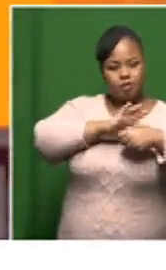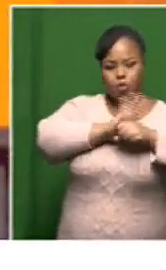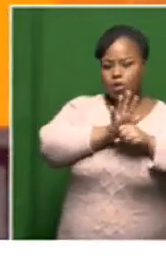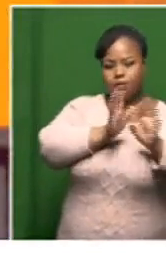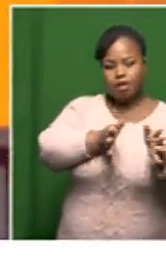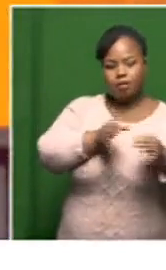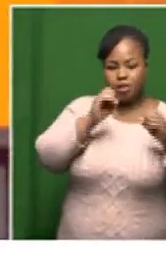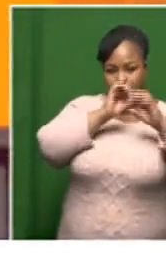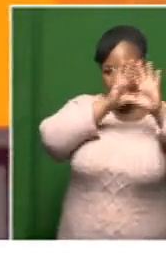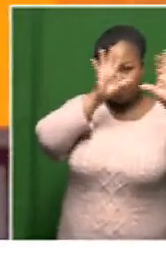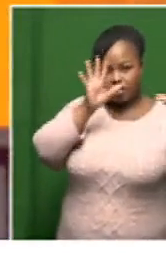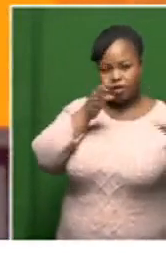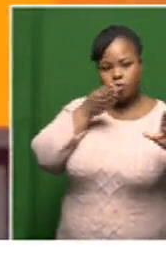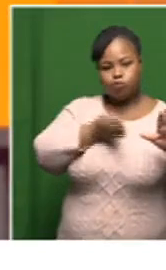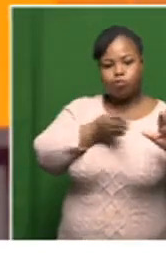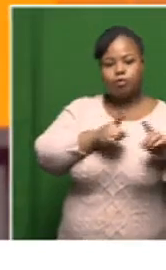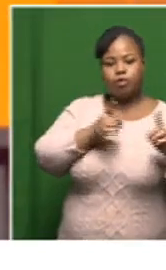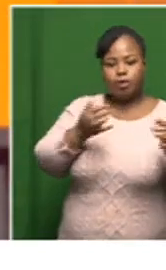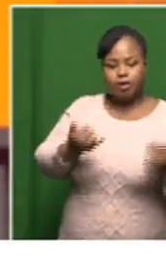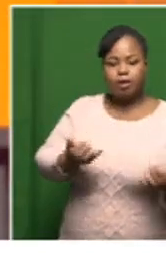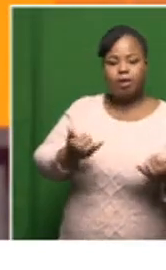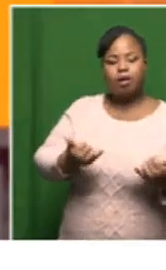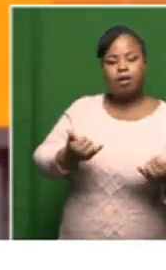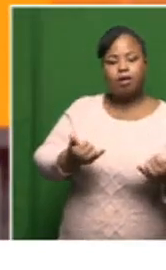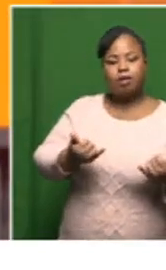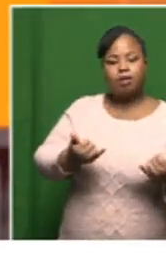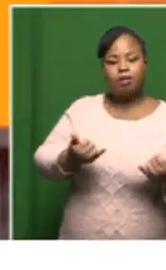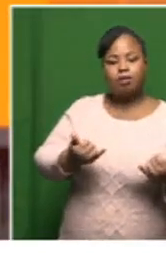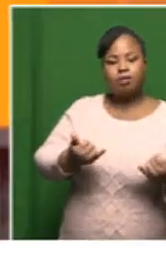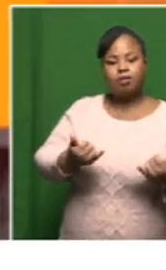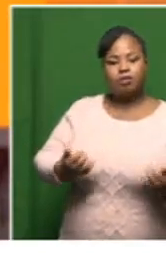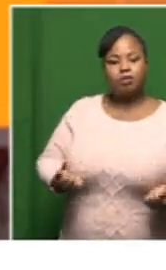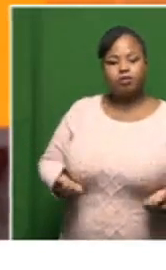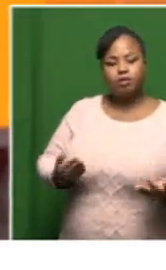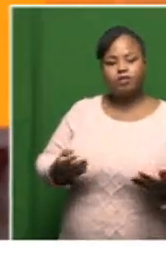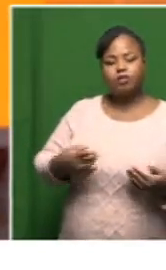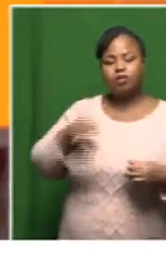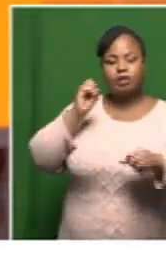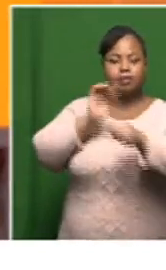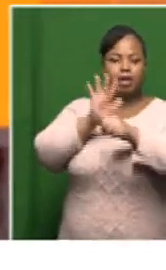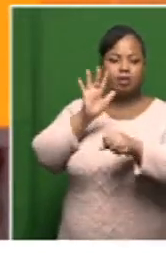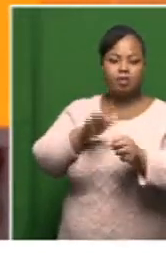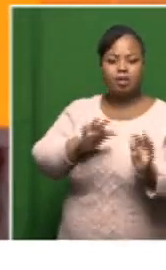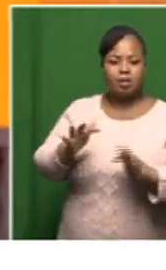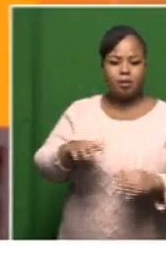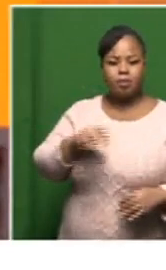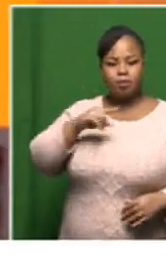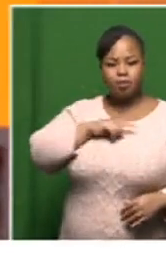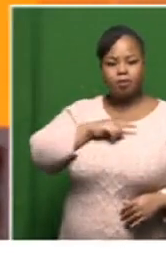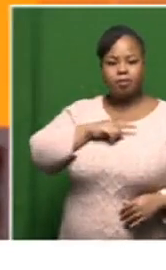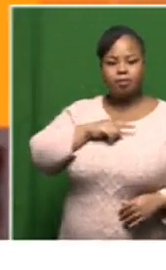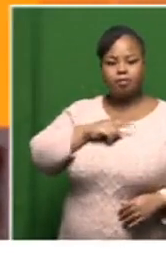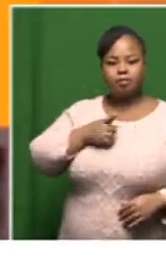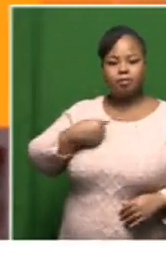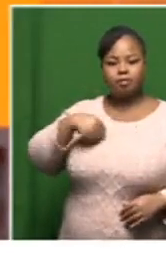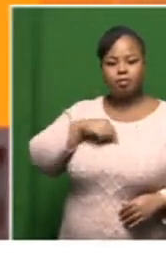the vision was there, and so now it serves a purpose of impact in terms of, because of looking at